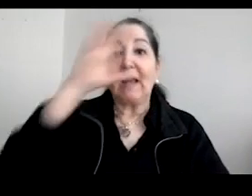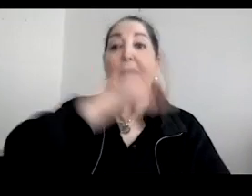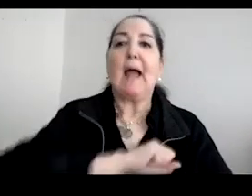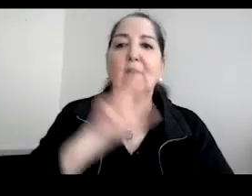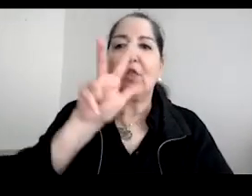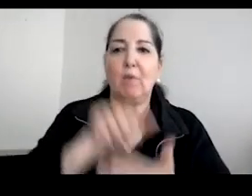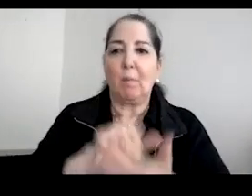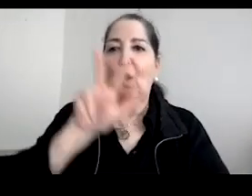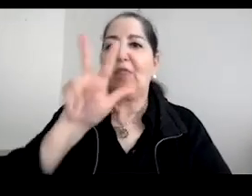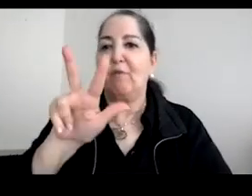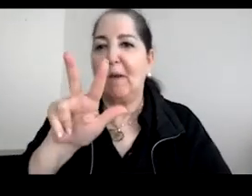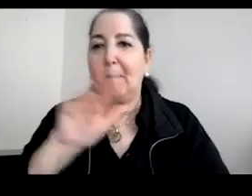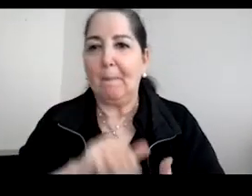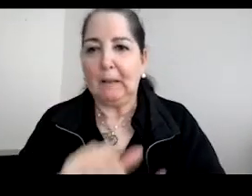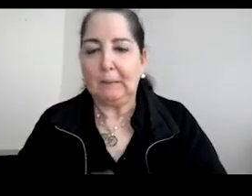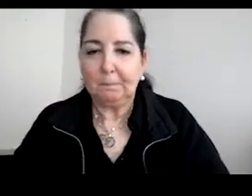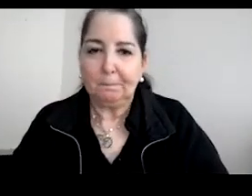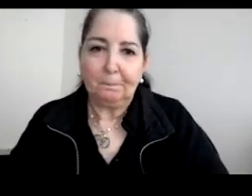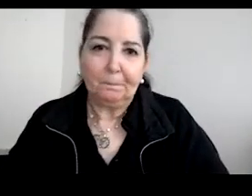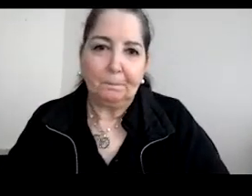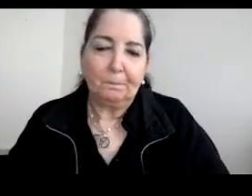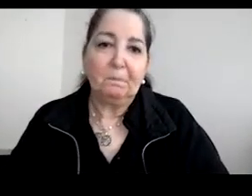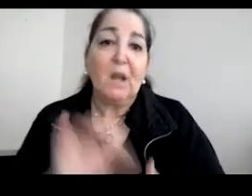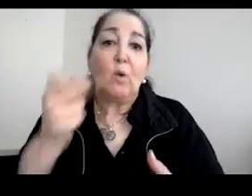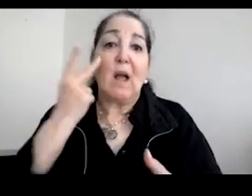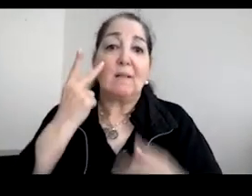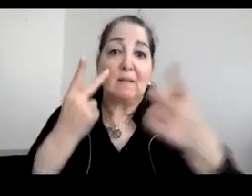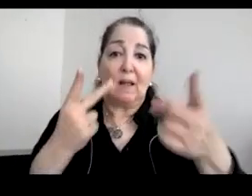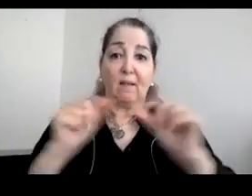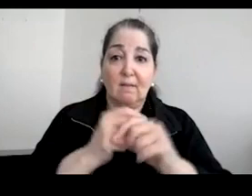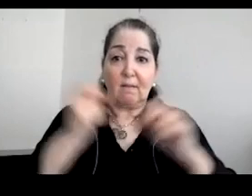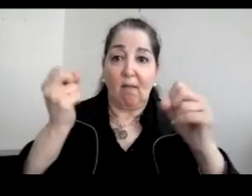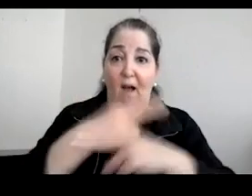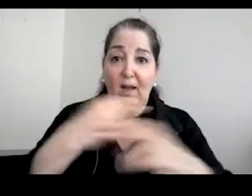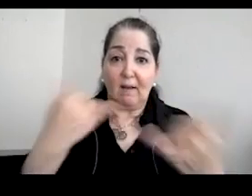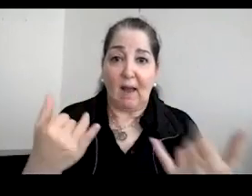figure that the patterns of job loss were perhaps predictably